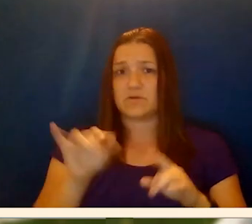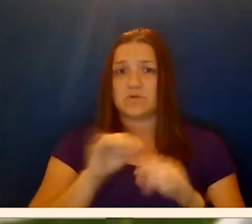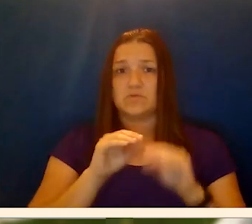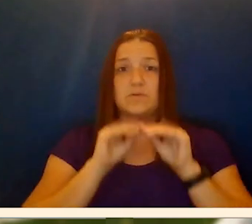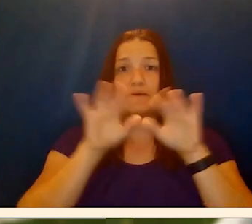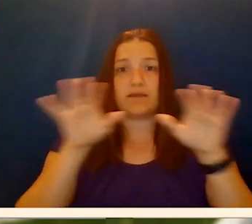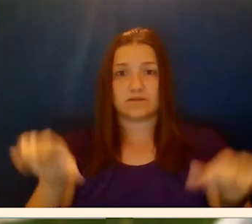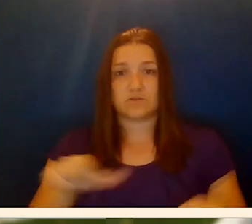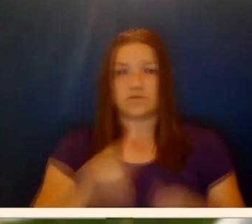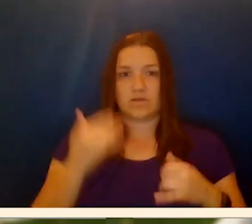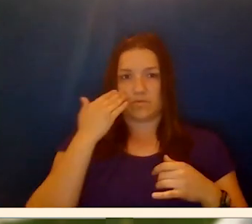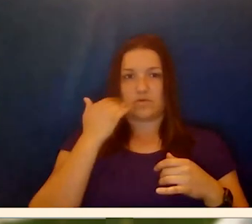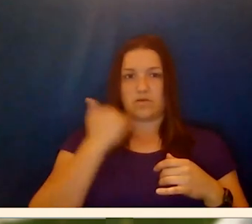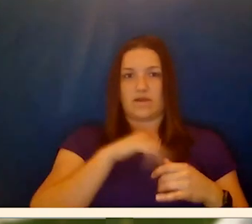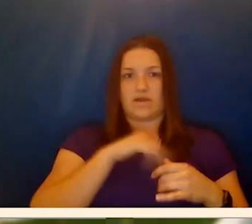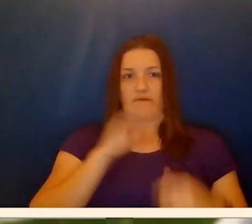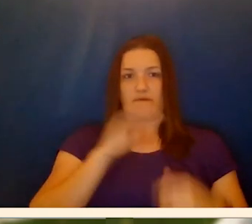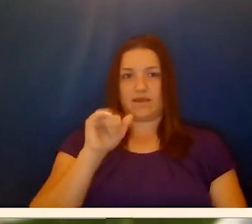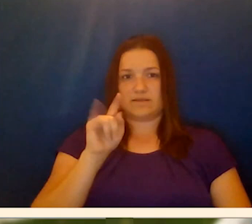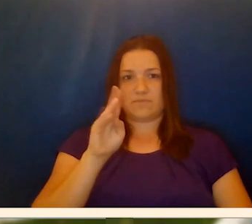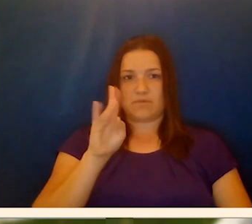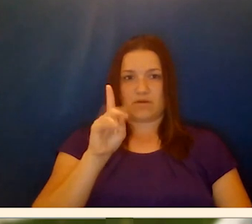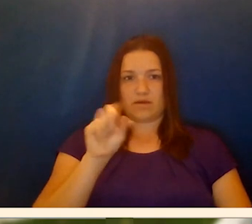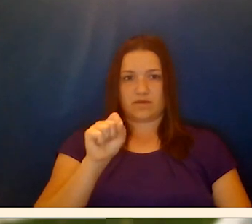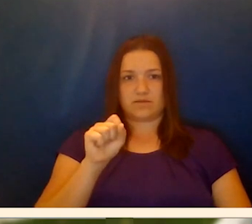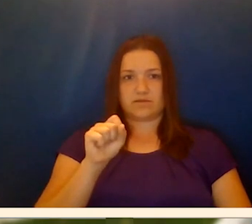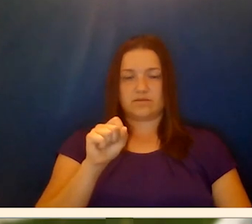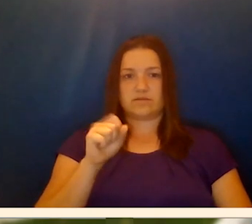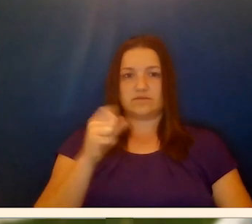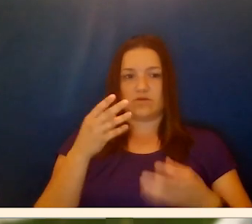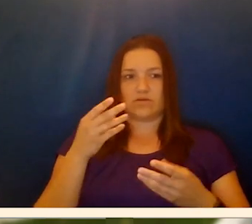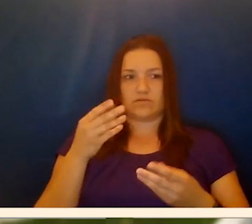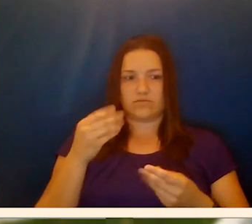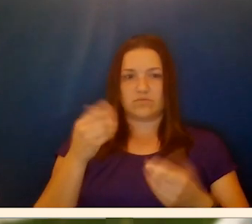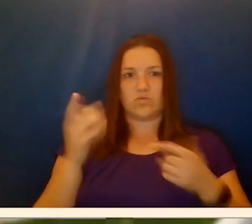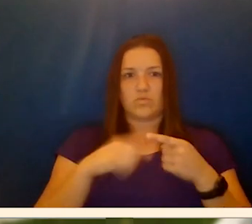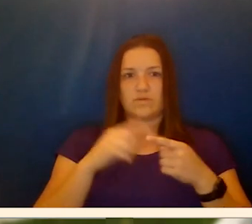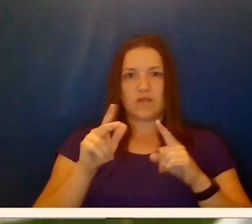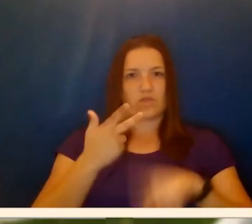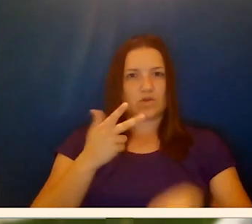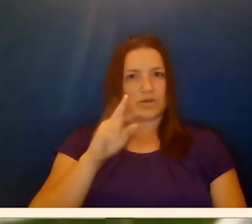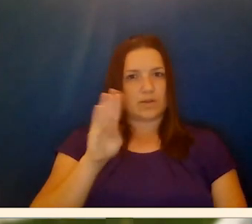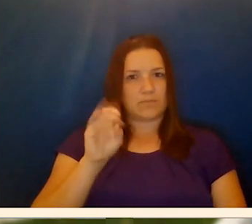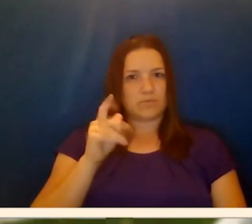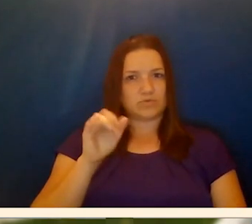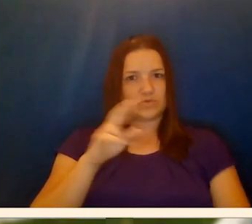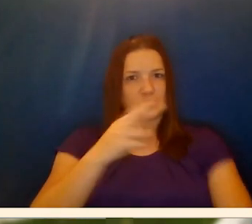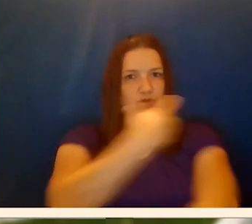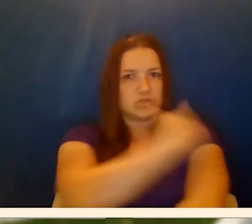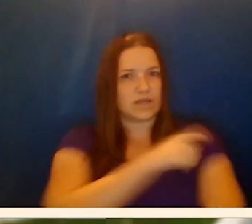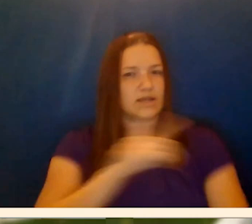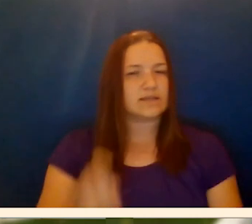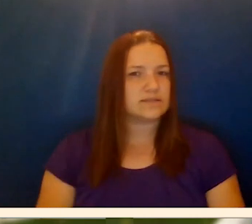passing it on to an unvaccinated person. When is that third booster going to be available, or the third shot, whatever you want to call it?